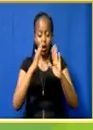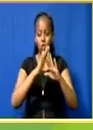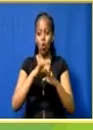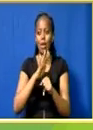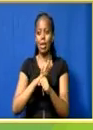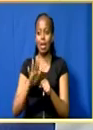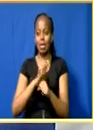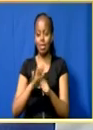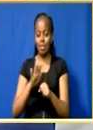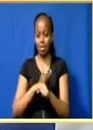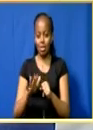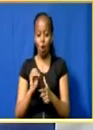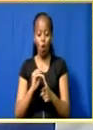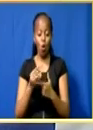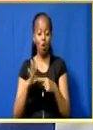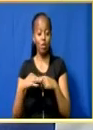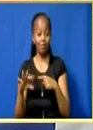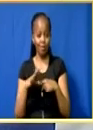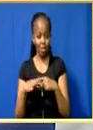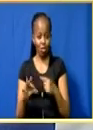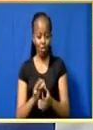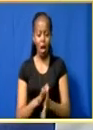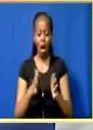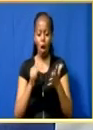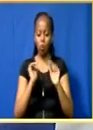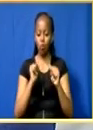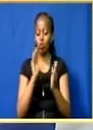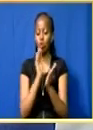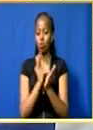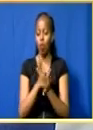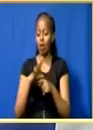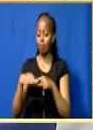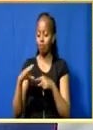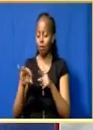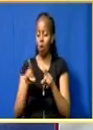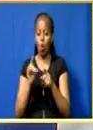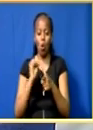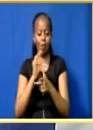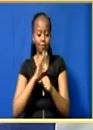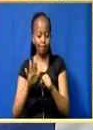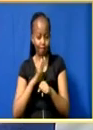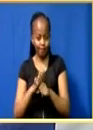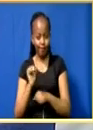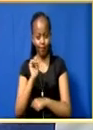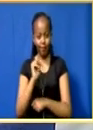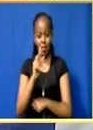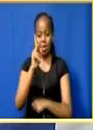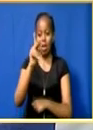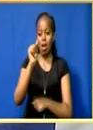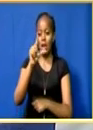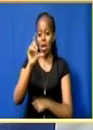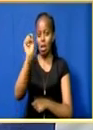look at kales. Right. How can we preserve kales? Kales. Yes. Sukuma wiki. Sukuma wiki. That's